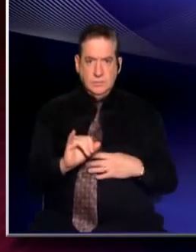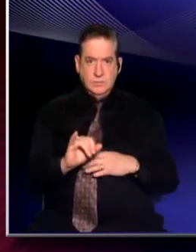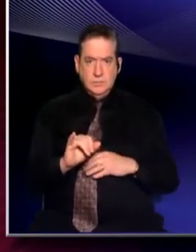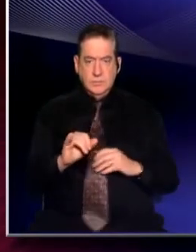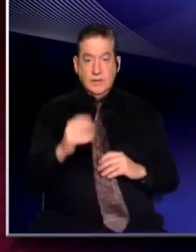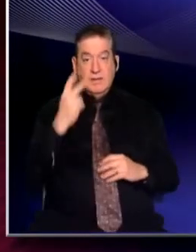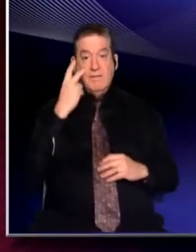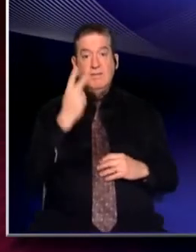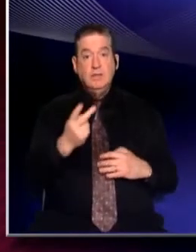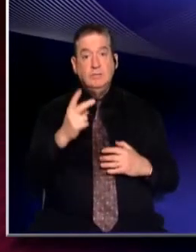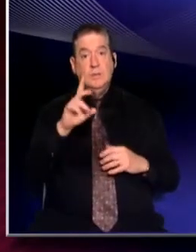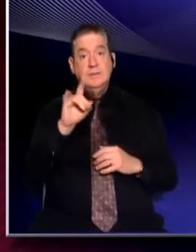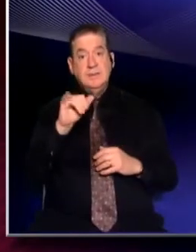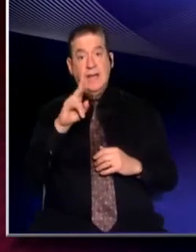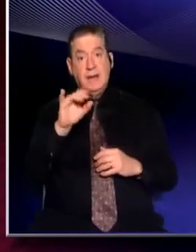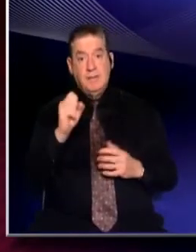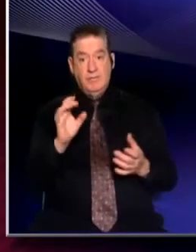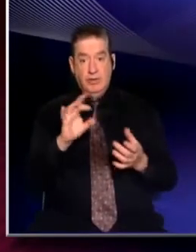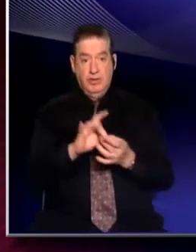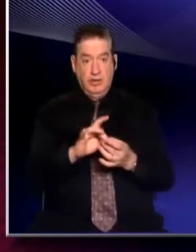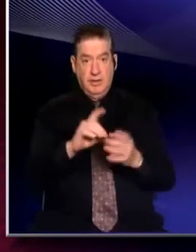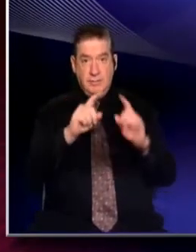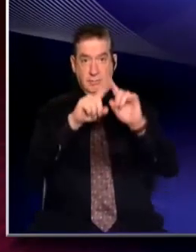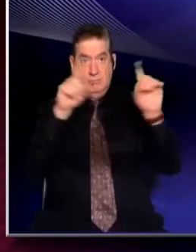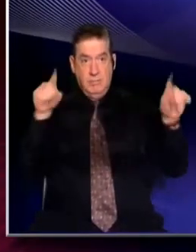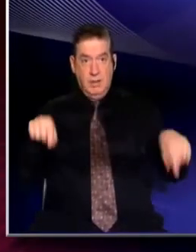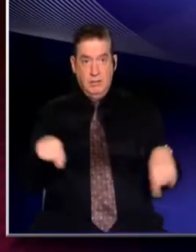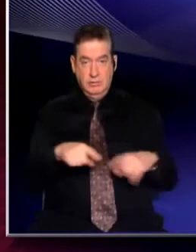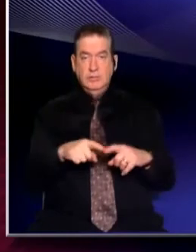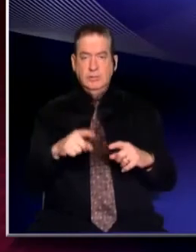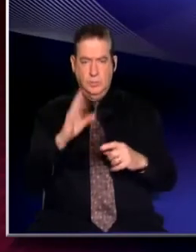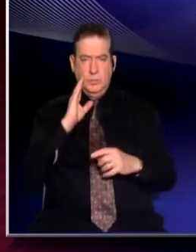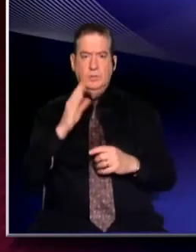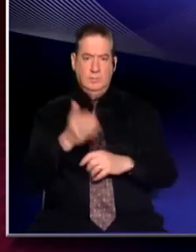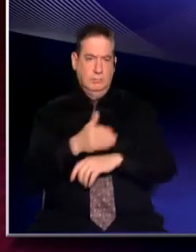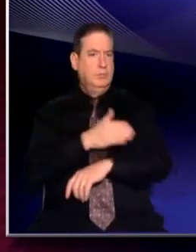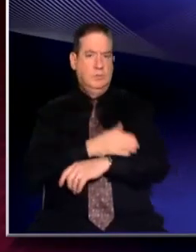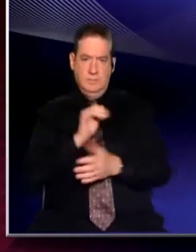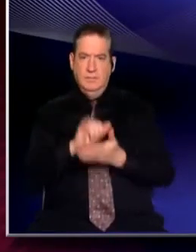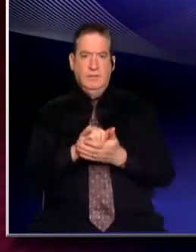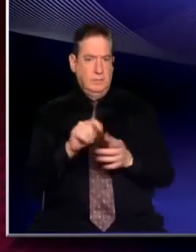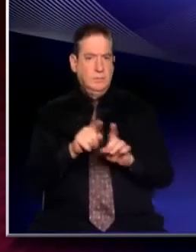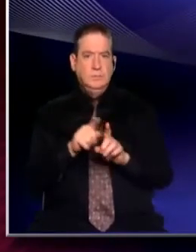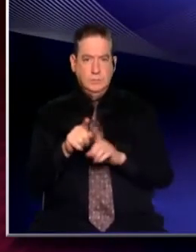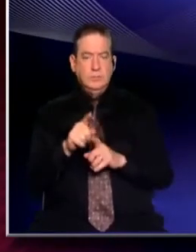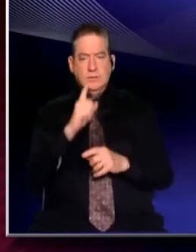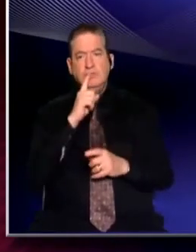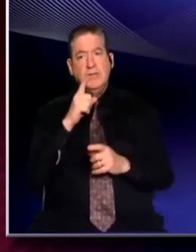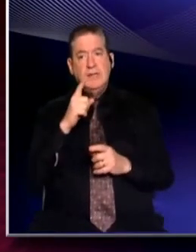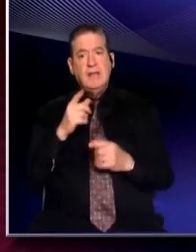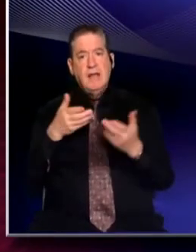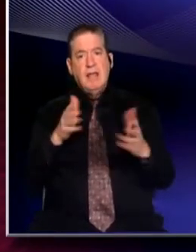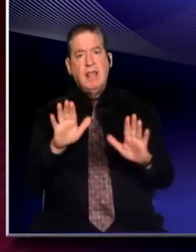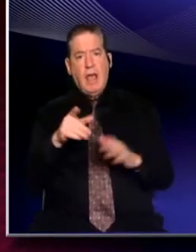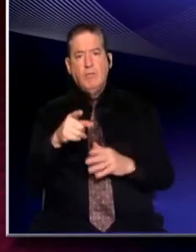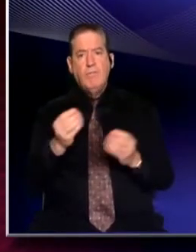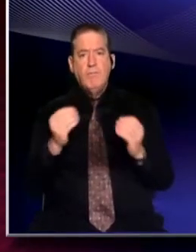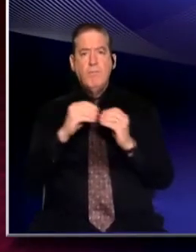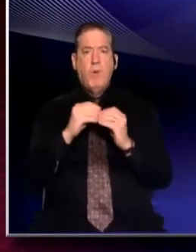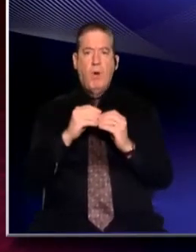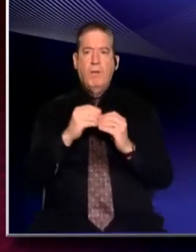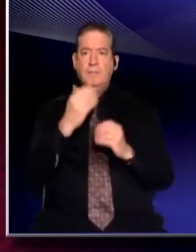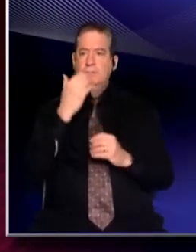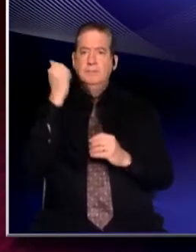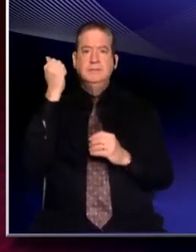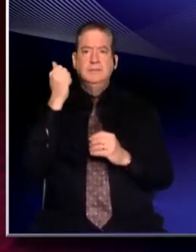visual dynamics, if we hook it into monitors, it would improve that too. It's just essentially allows you for a more optimal experience